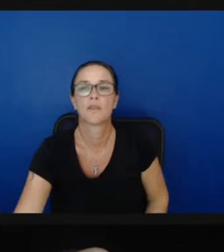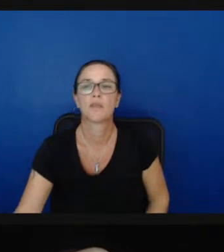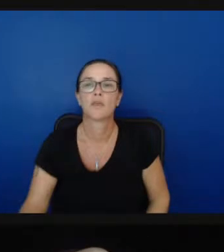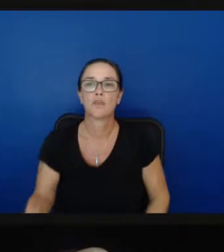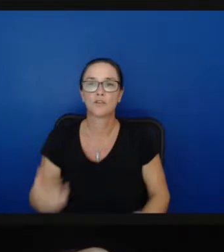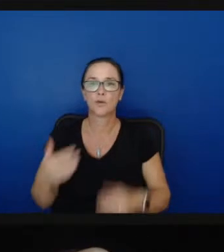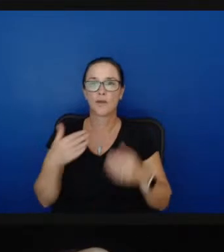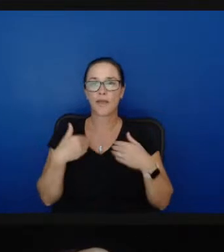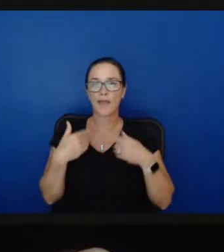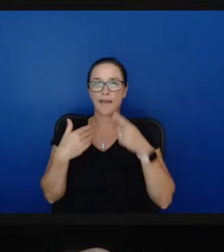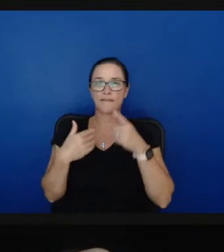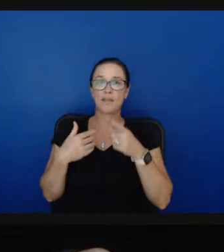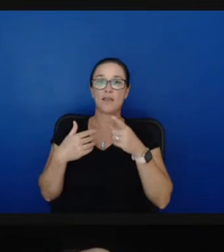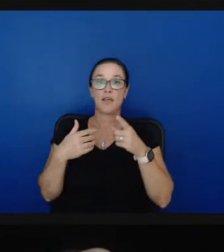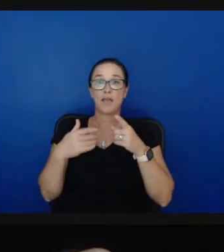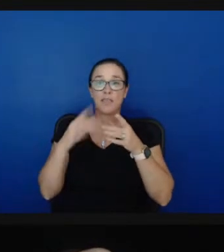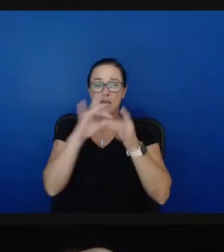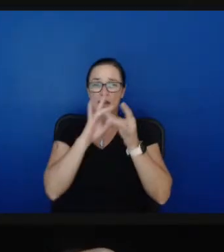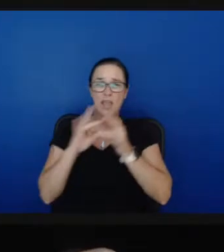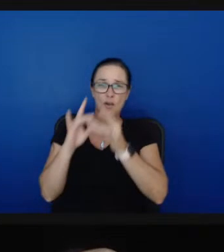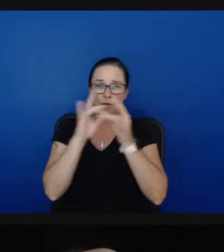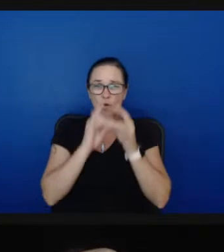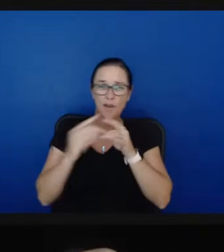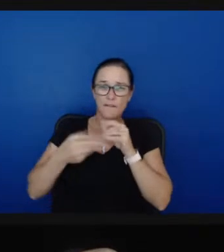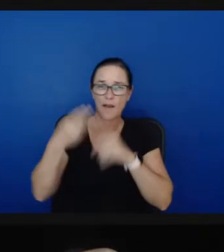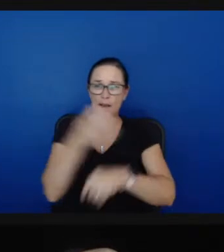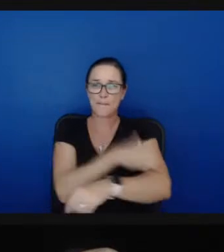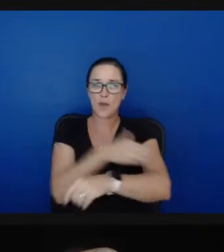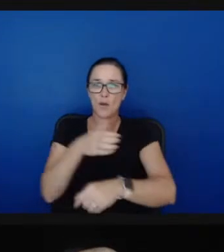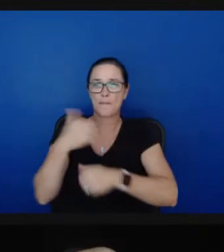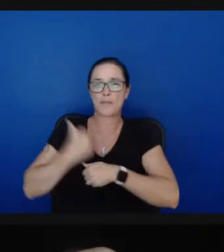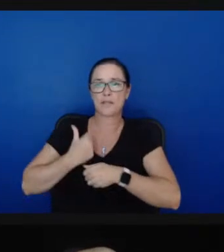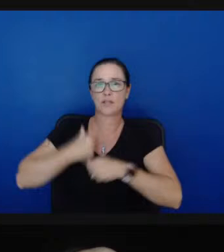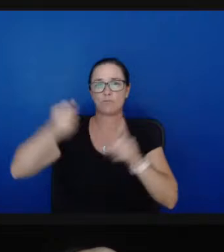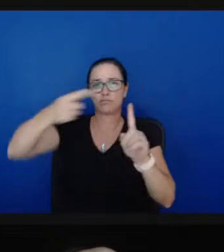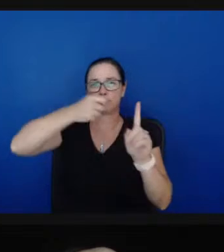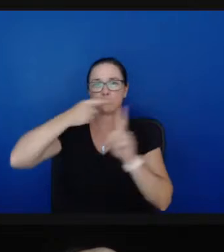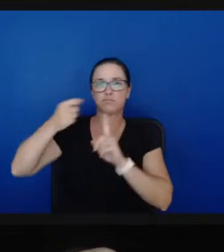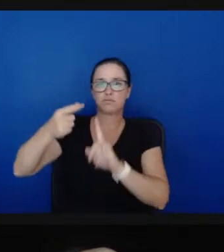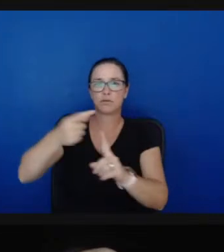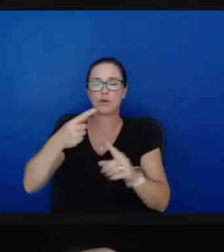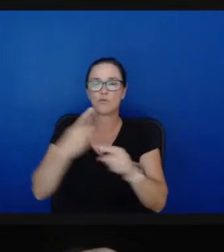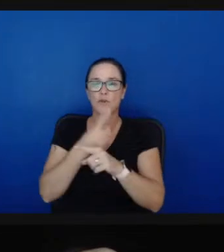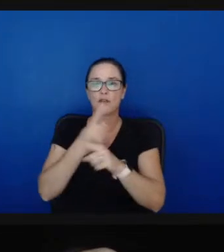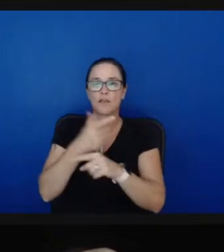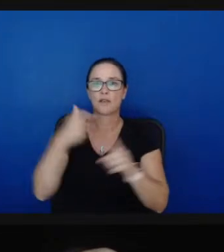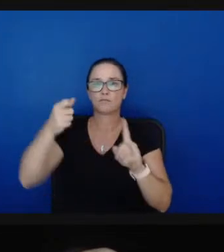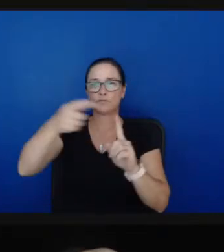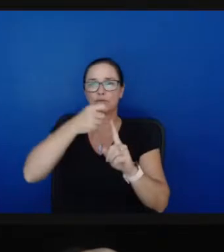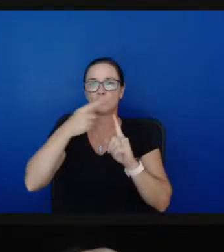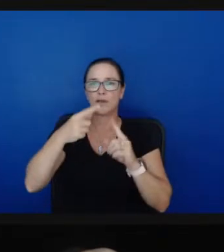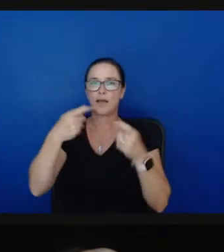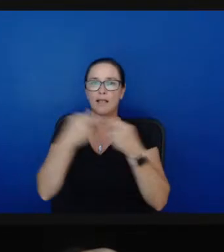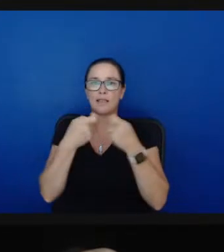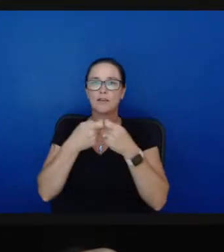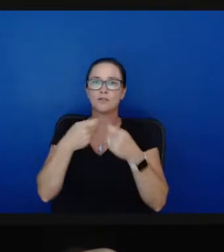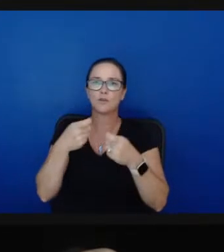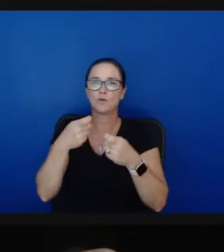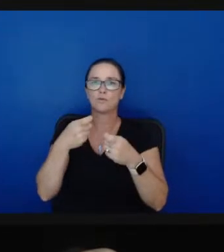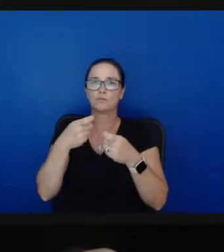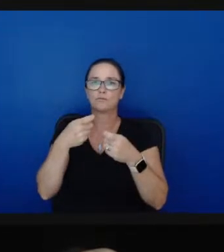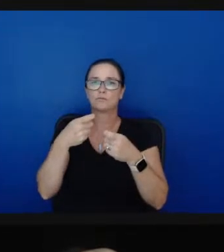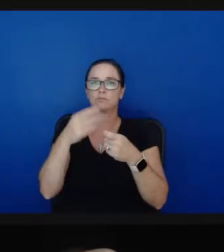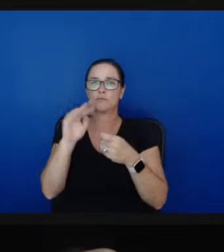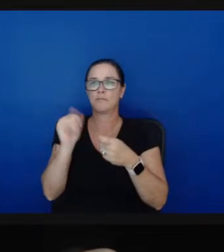high-powered military transmitters regularly transmit energy in a VLF range.